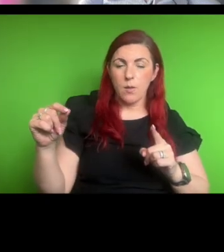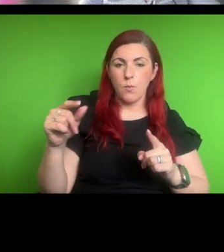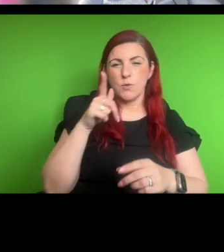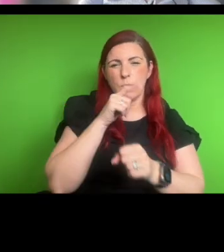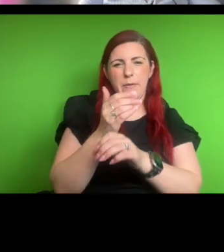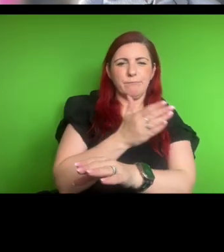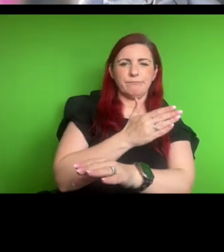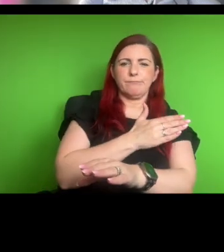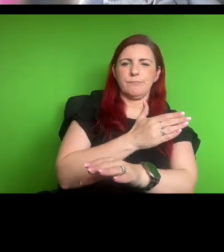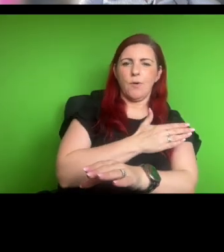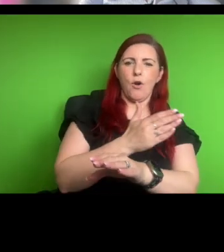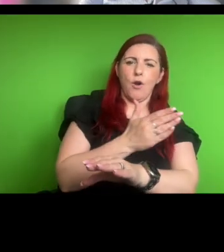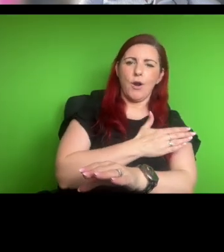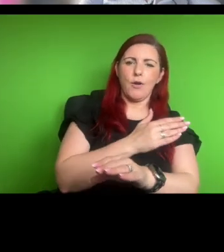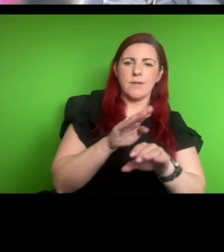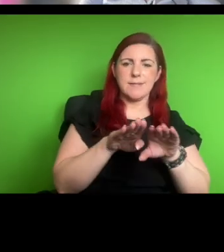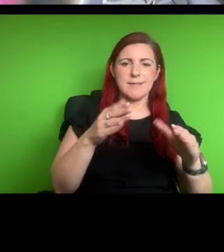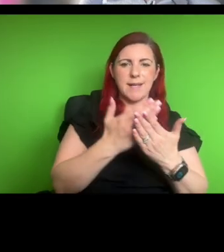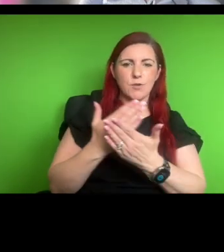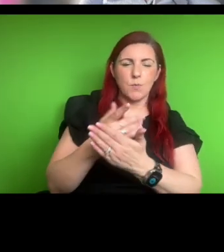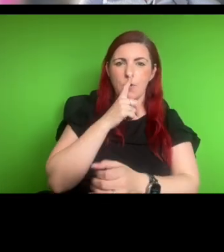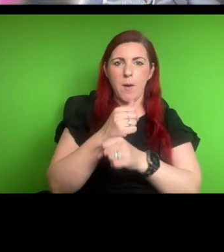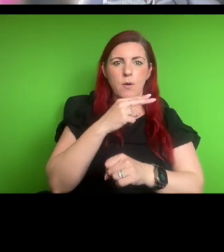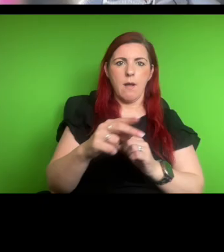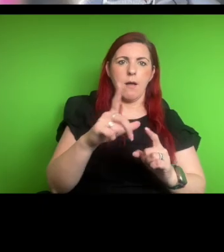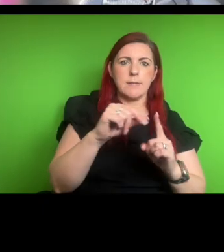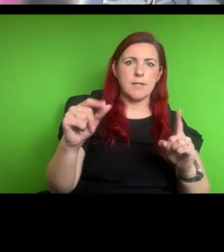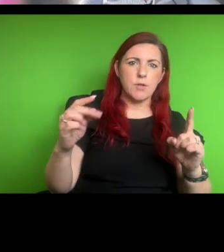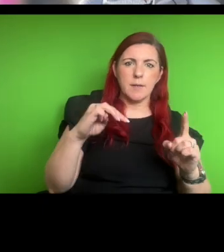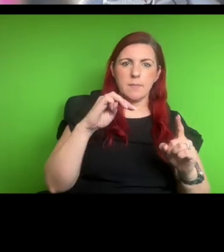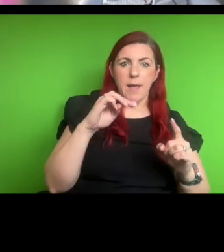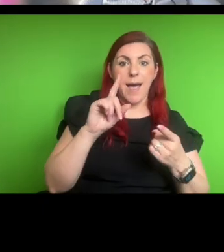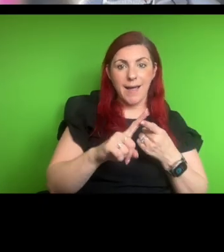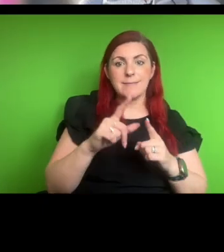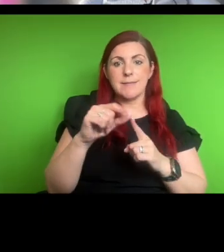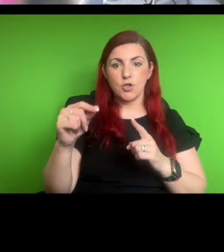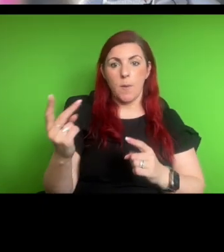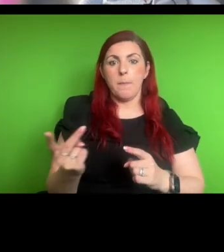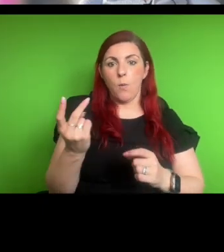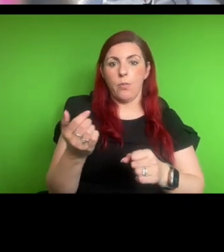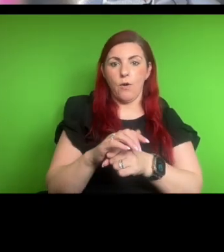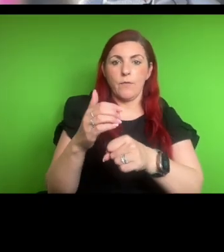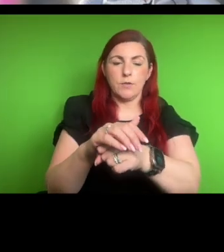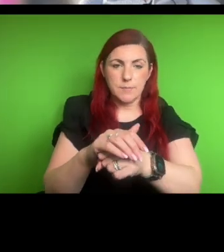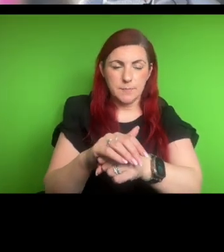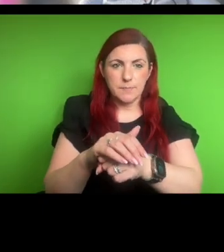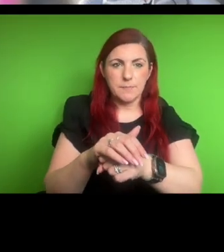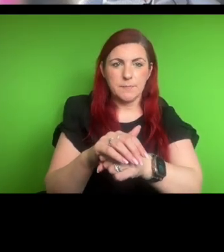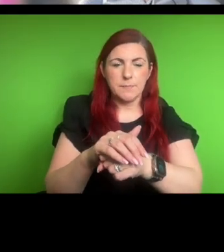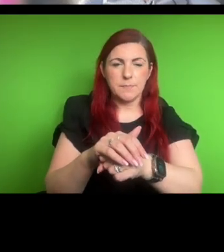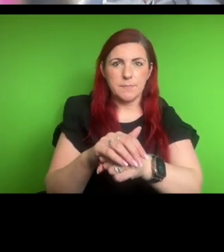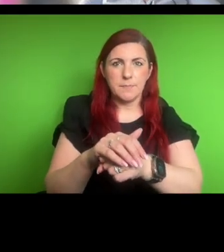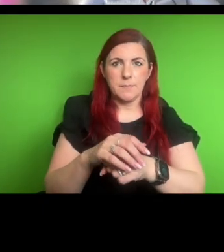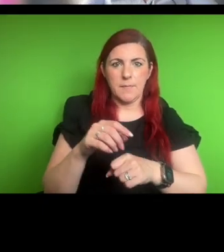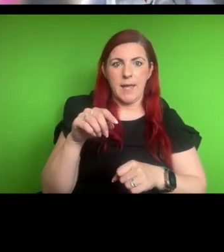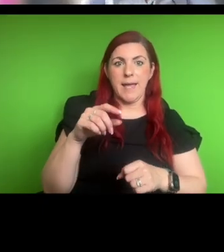18340, and digital form, which can be found in EN 301549 standard.